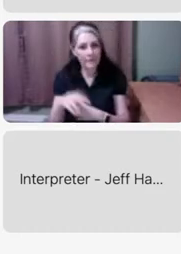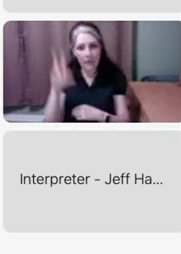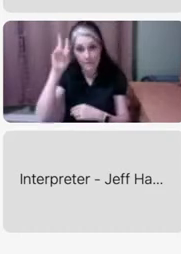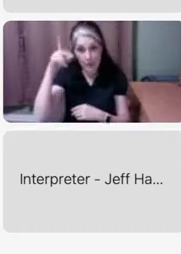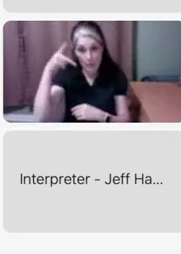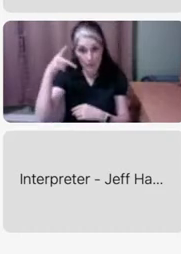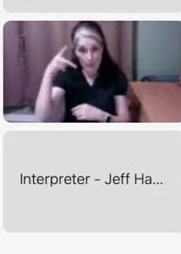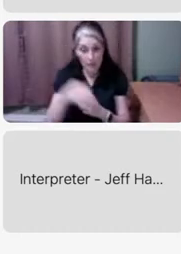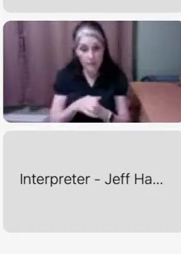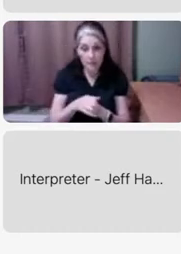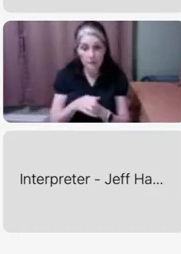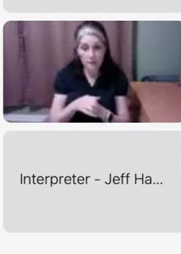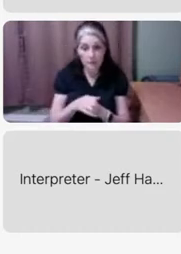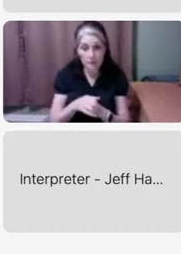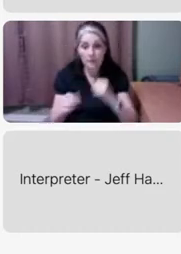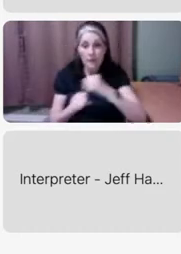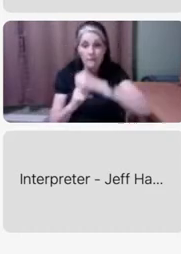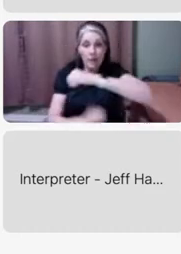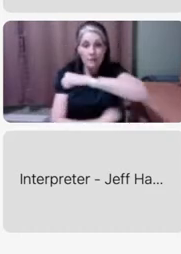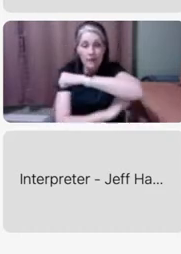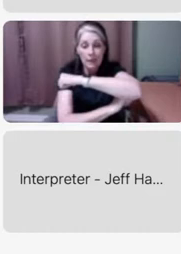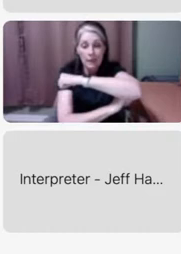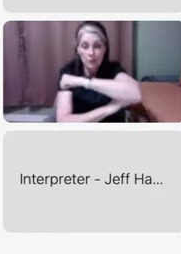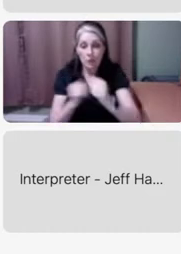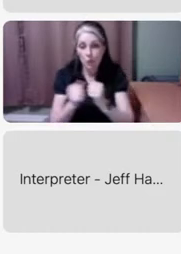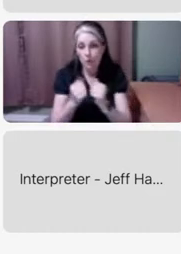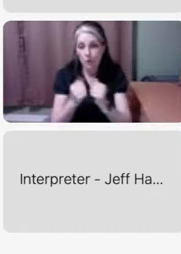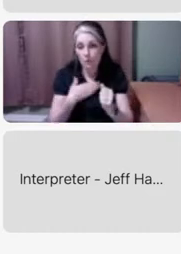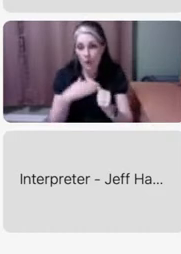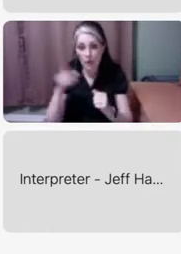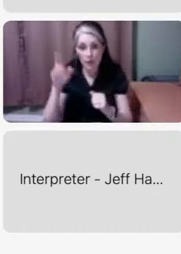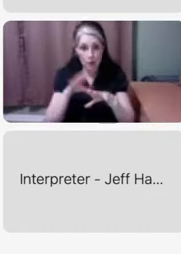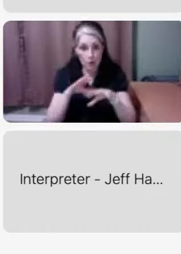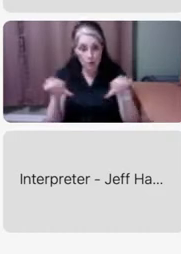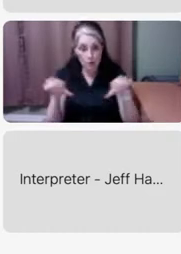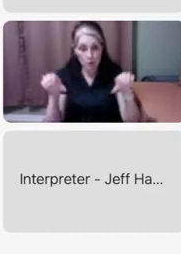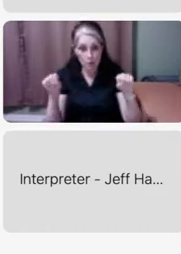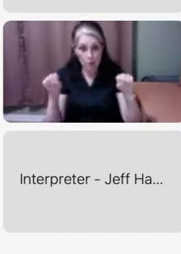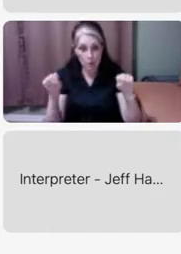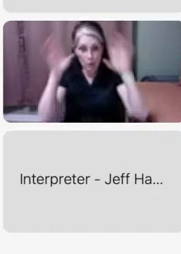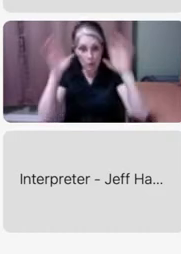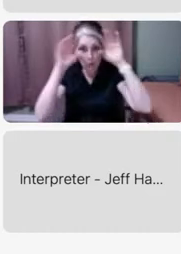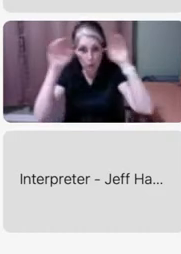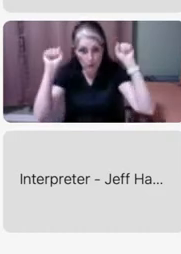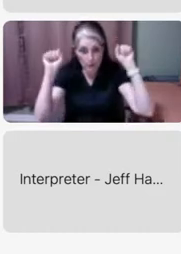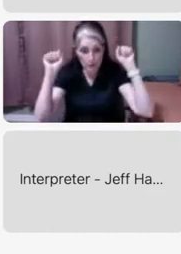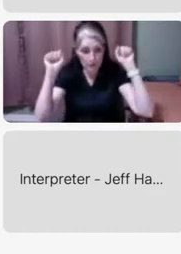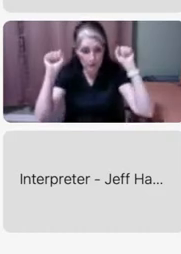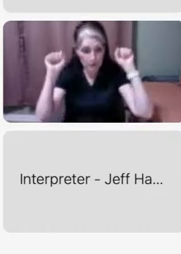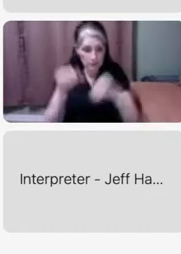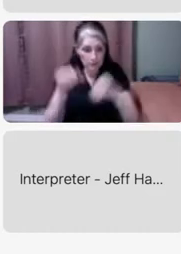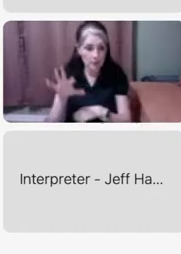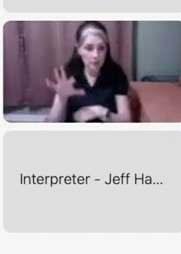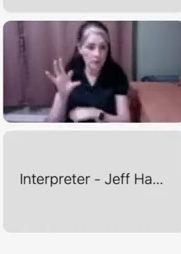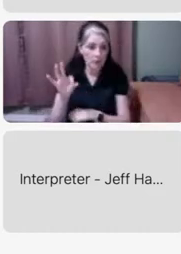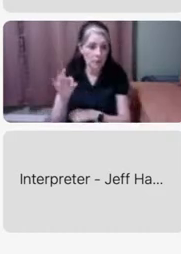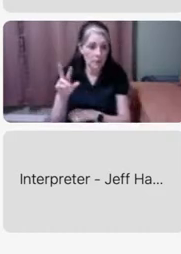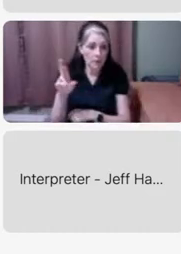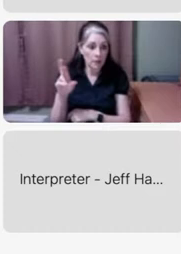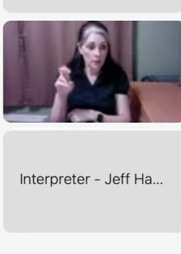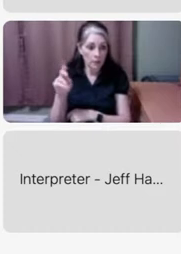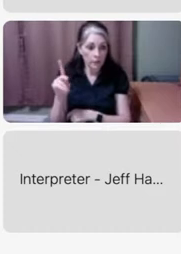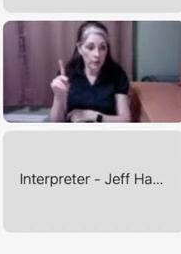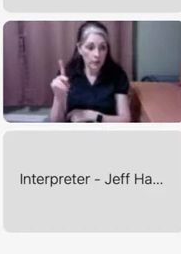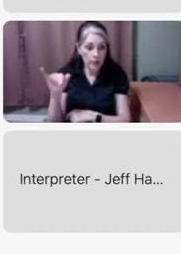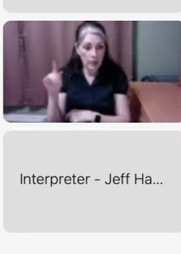alongside my president frankie barra who is also the the president of the cryrop educational finding foundation i wanted to